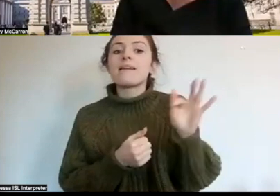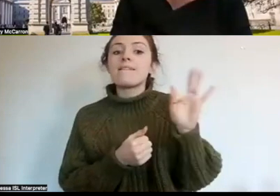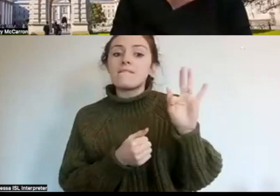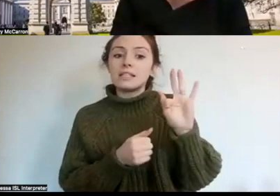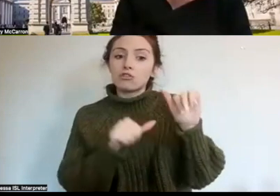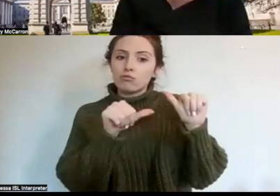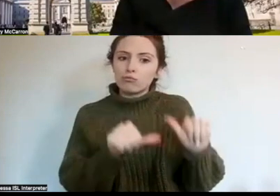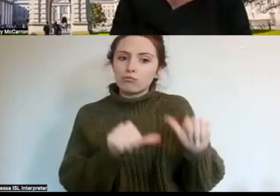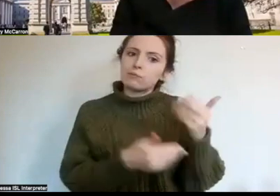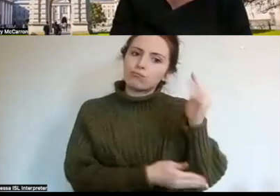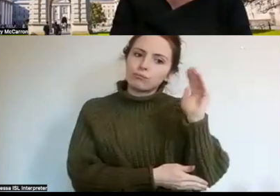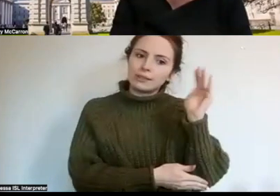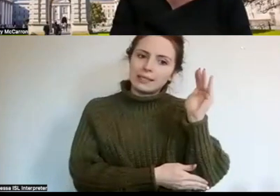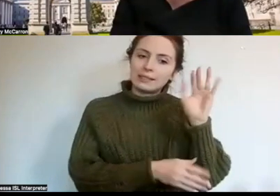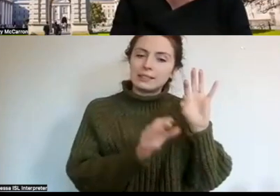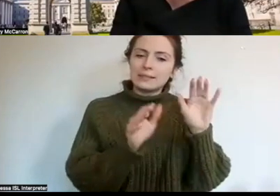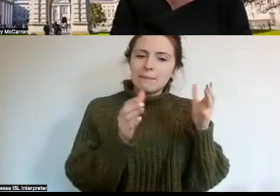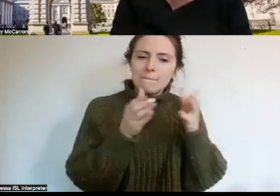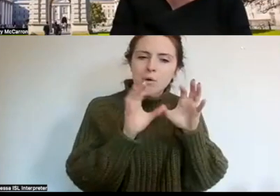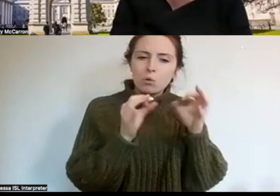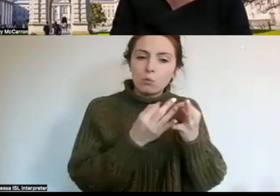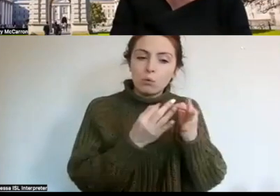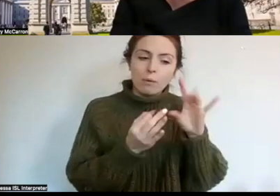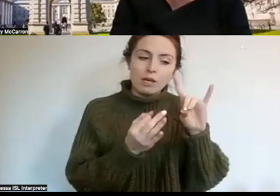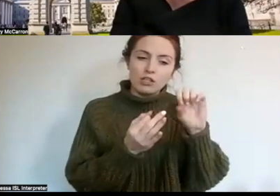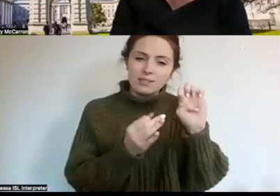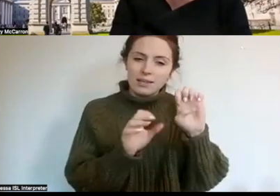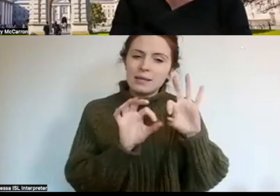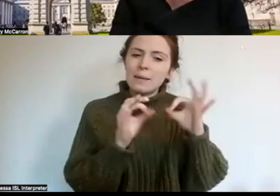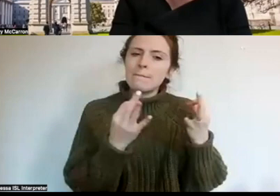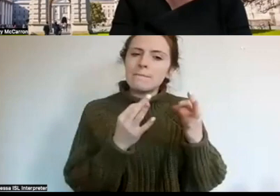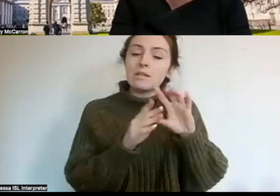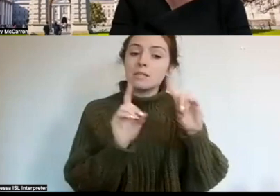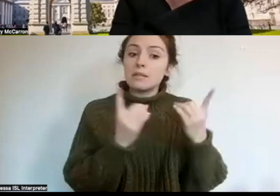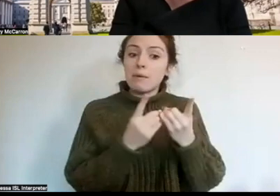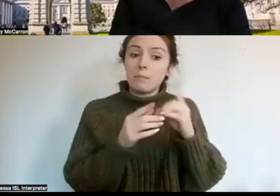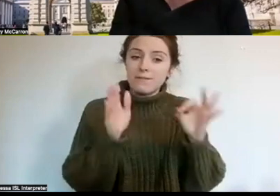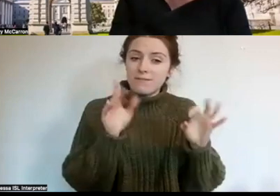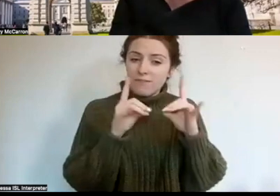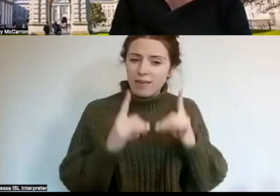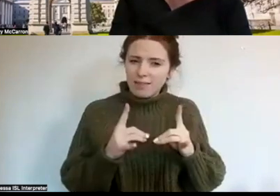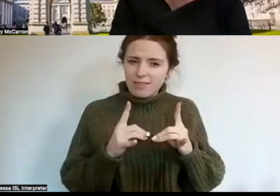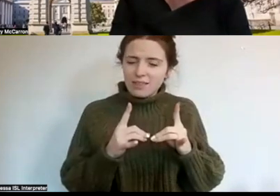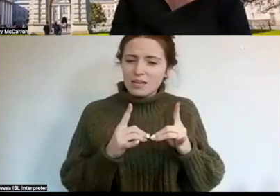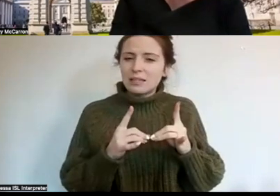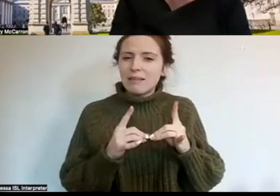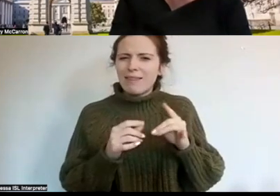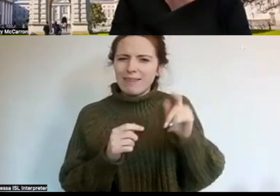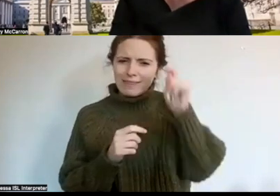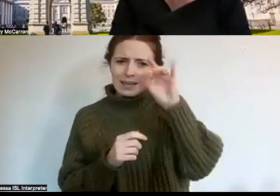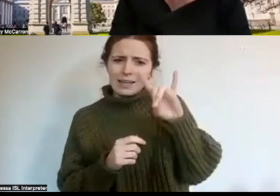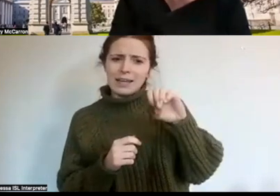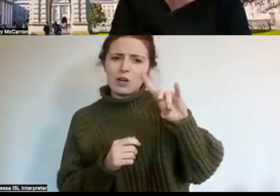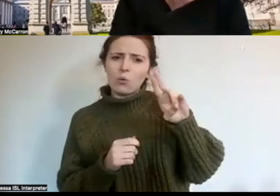a smaller group of the HSC and the Department of Health, and I think HICWA are going to join as well, just to have a little bit